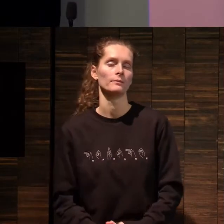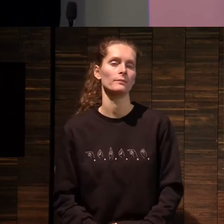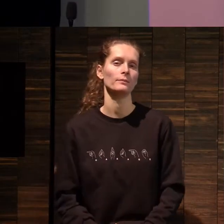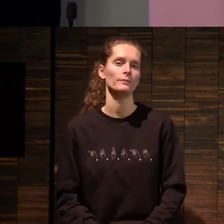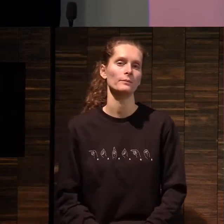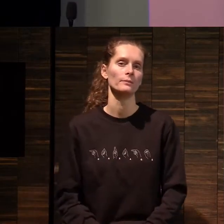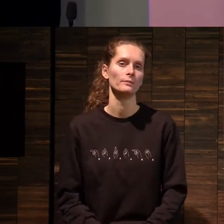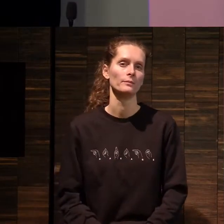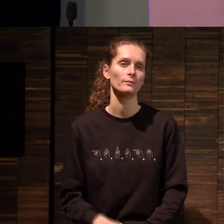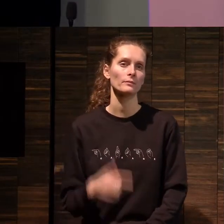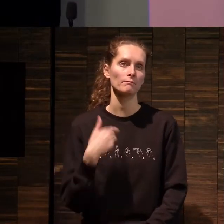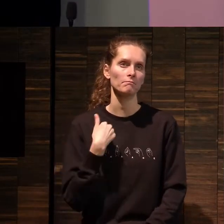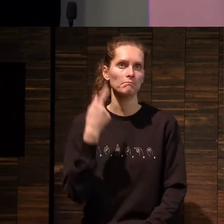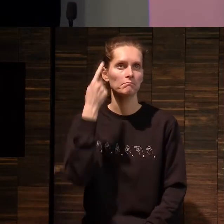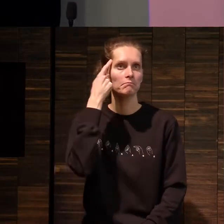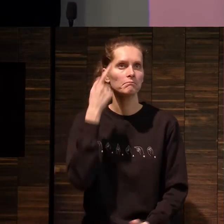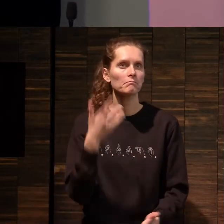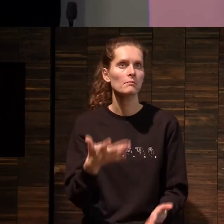models.